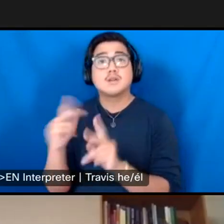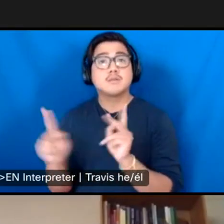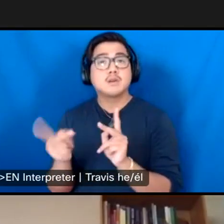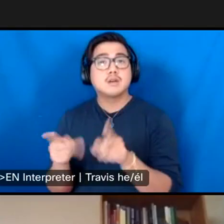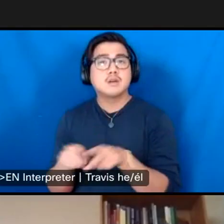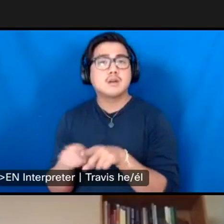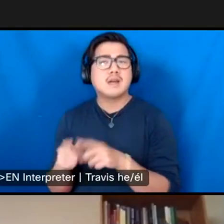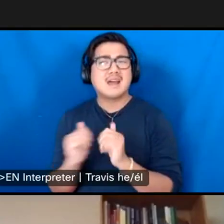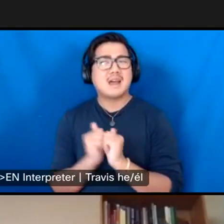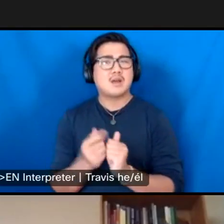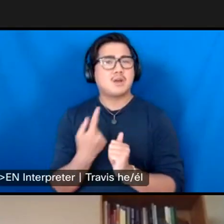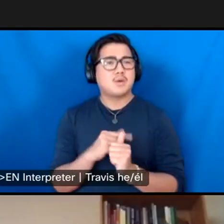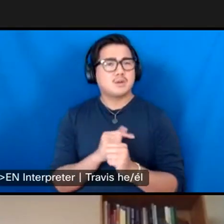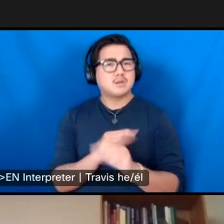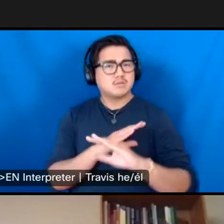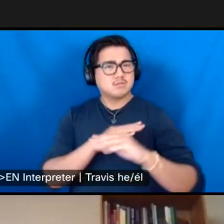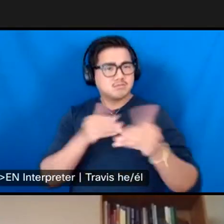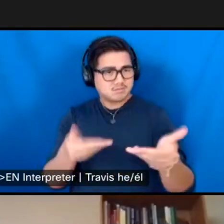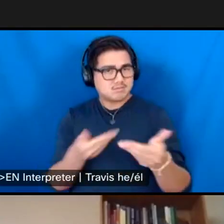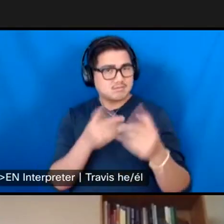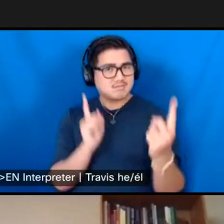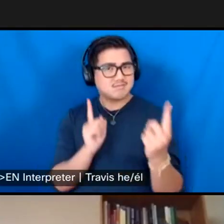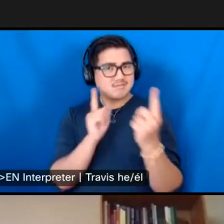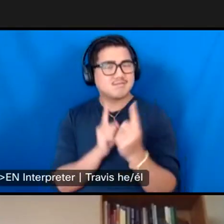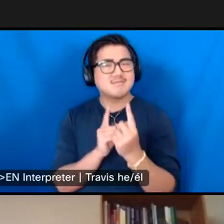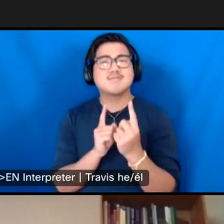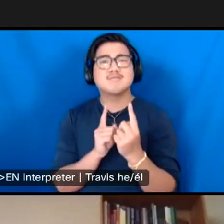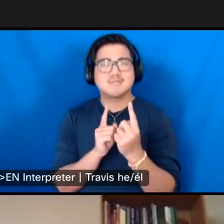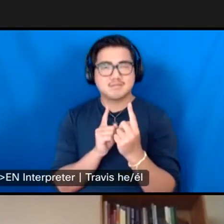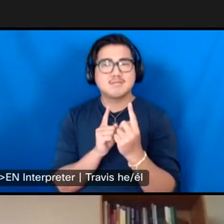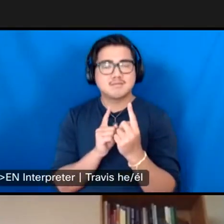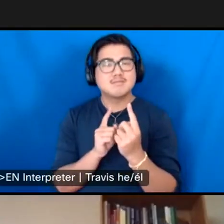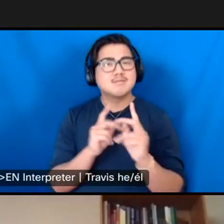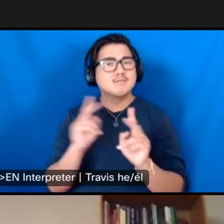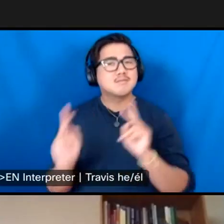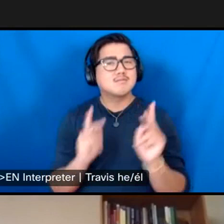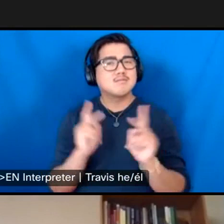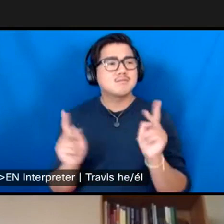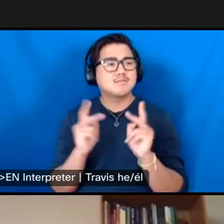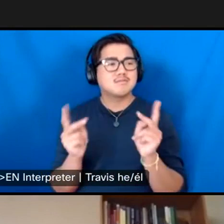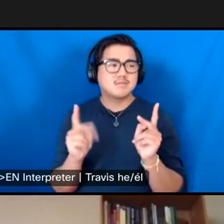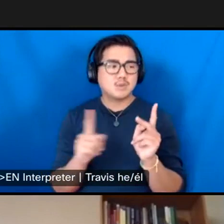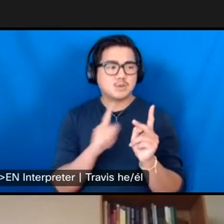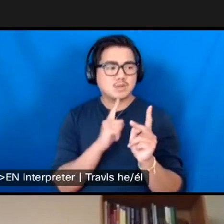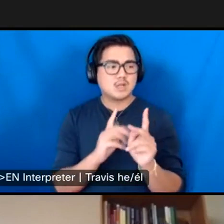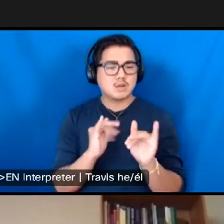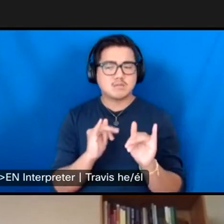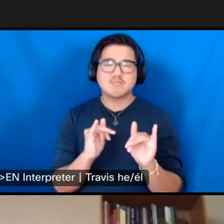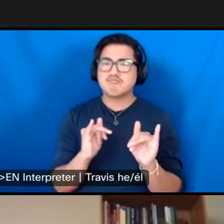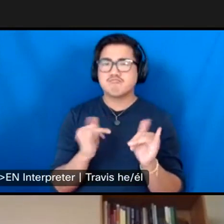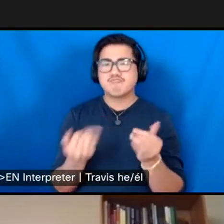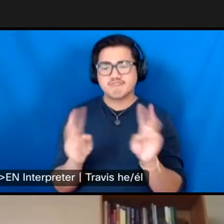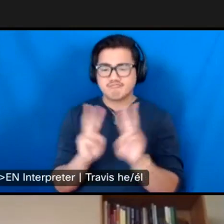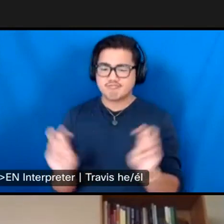and encourage exploration and incorporation of non-Western healing practices within